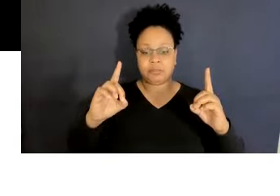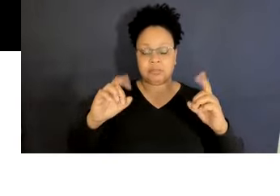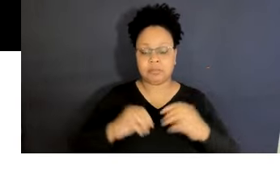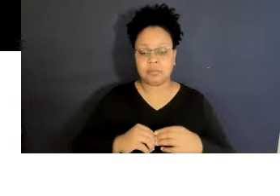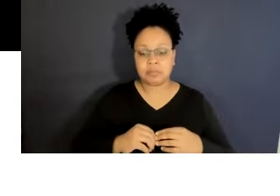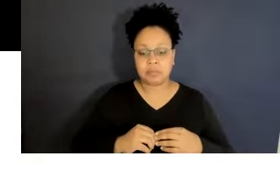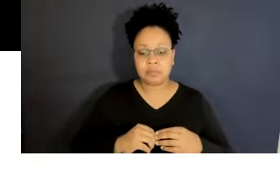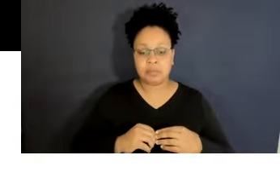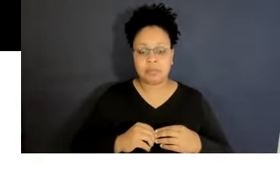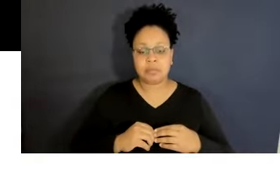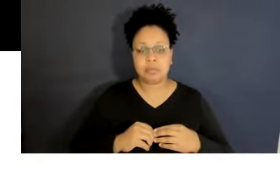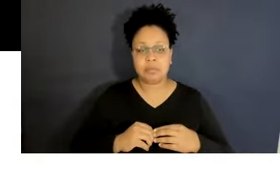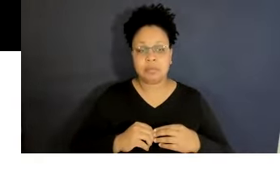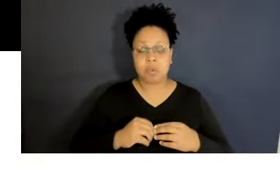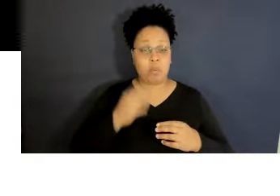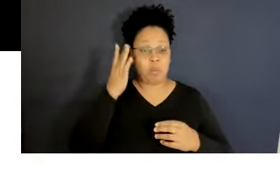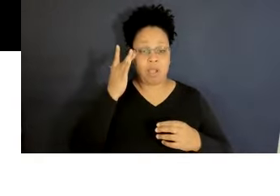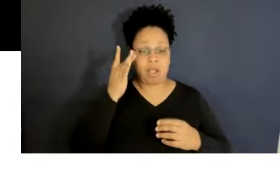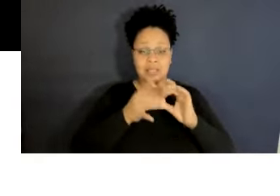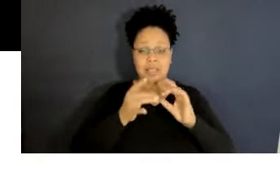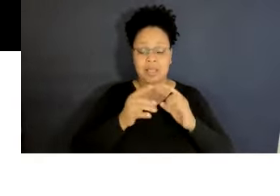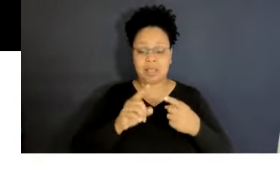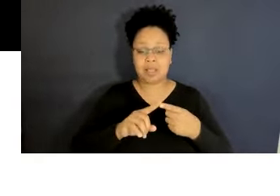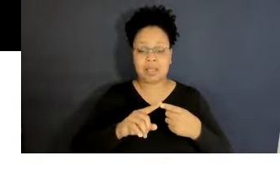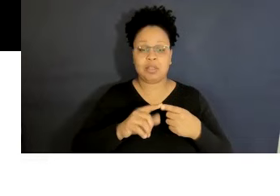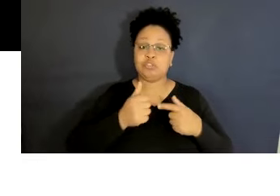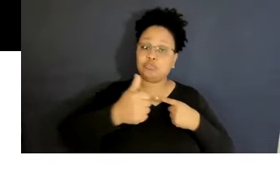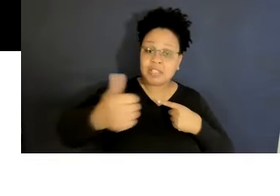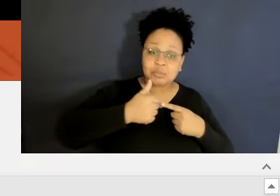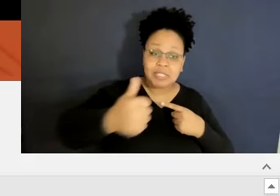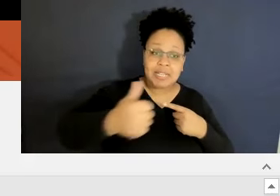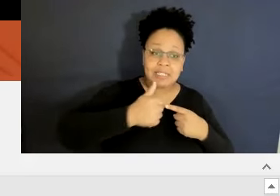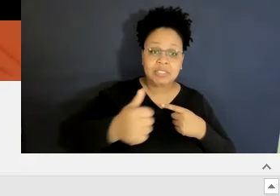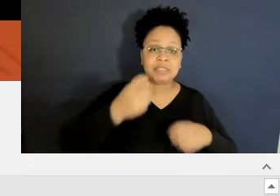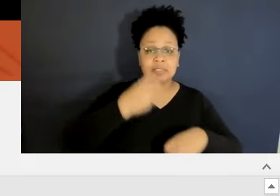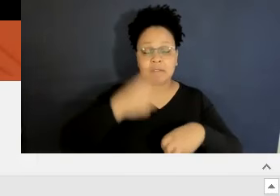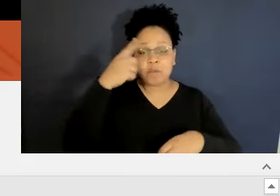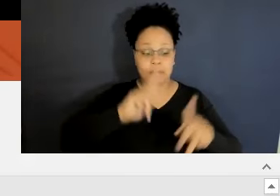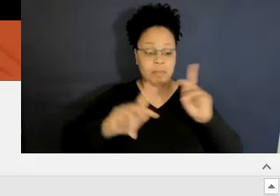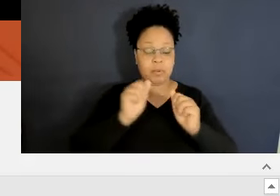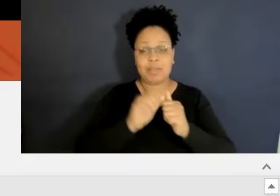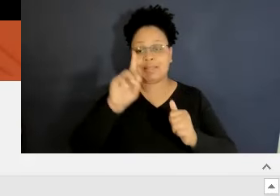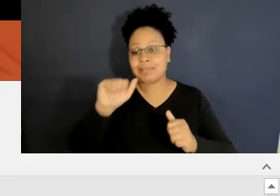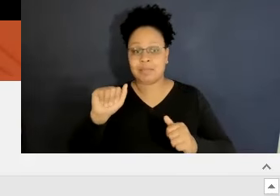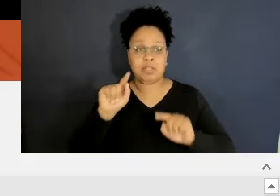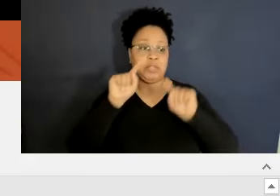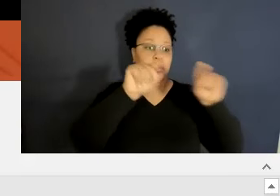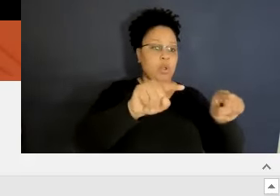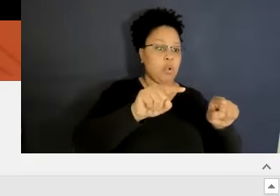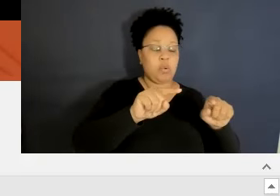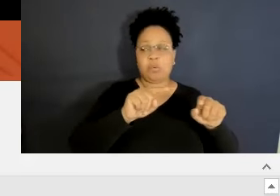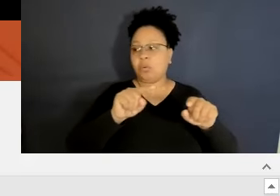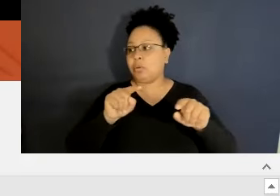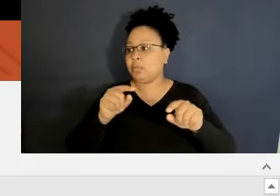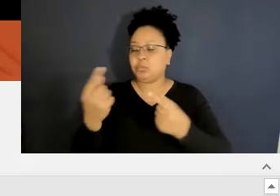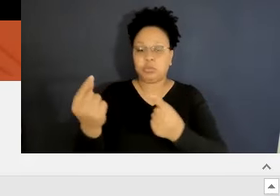I use that is because number one will be transportation, because it's hard for people with disabilities to get somewhere to get around.